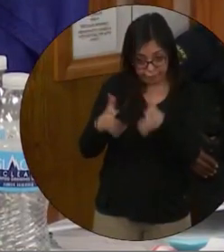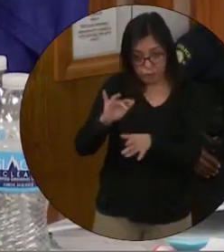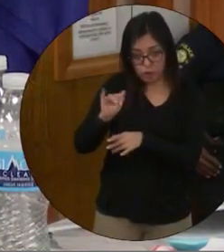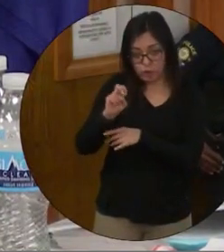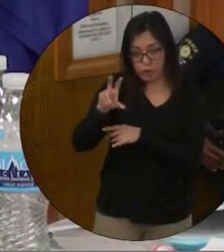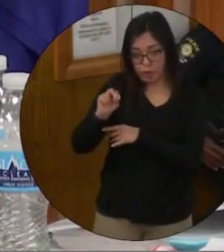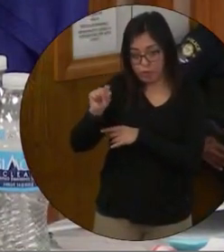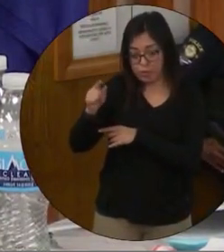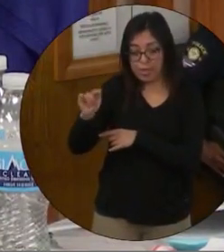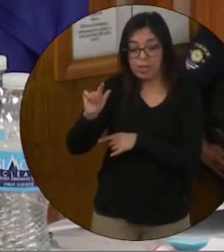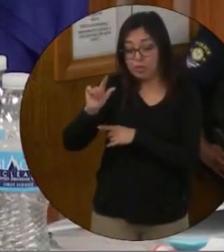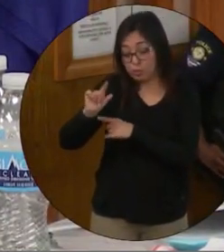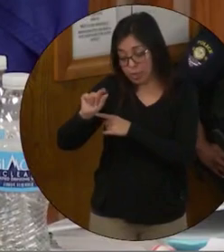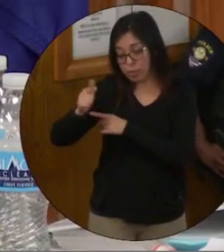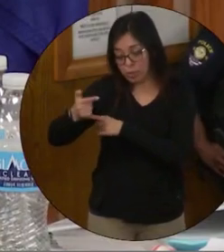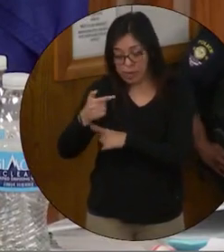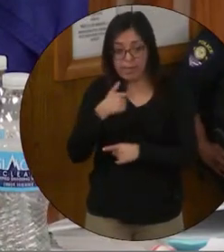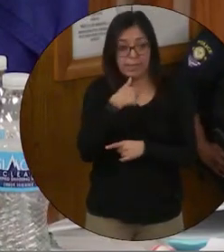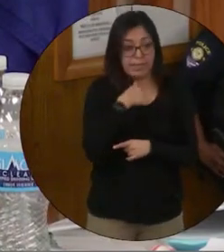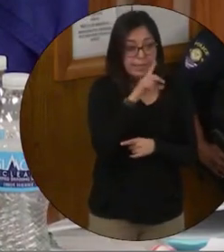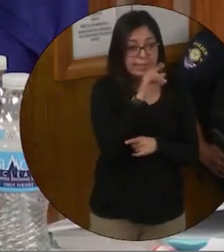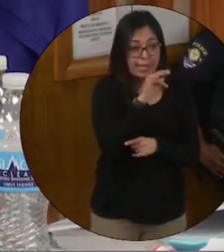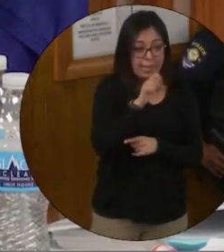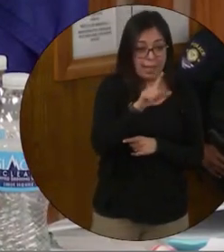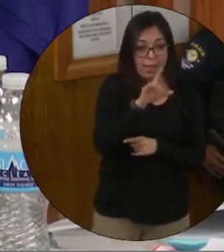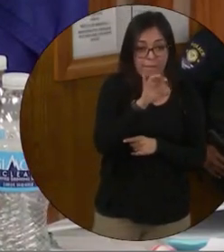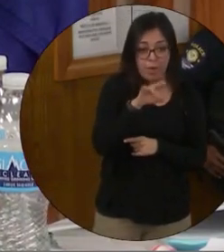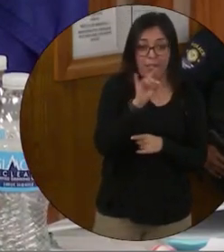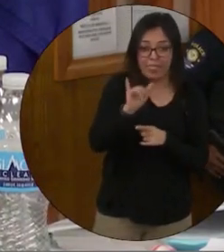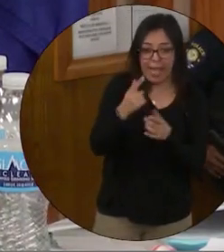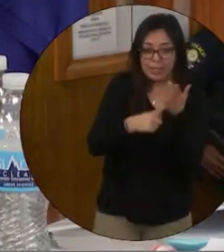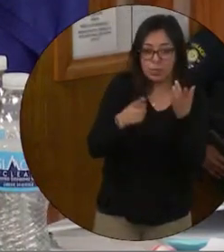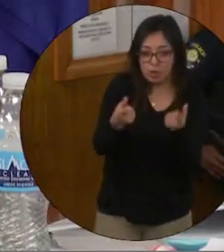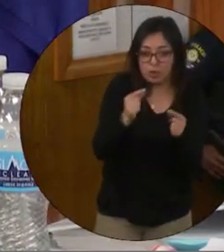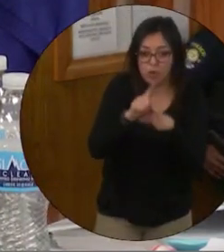Danielle Ford, trustee, CCSD Board of Trustees. That is what you do when there's an open meeting law issue.